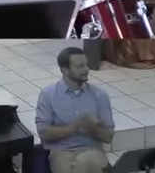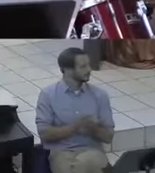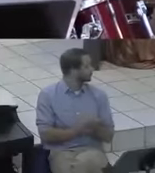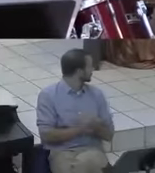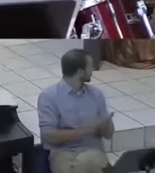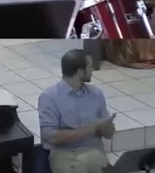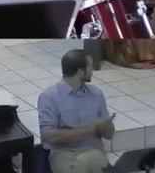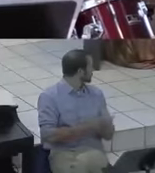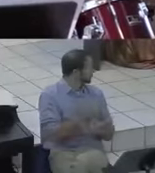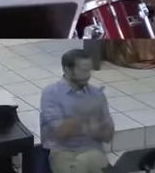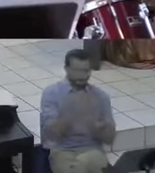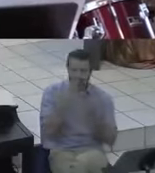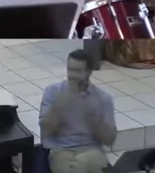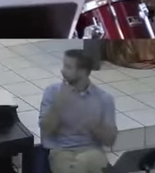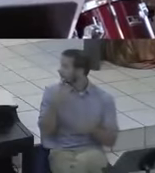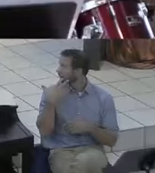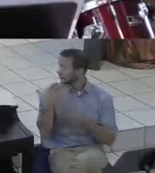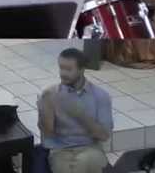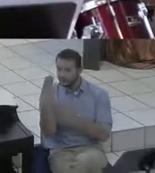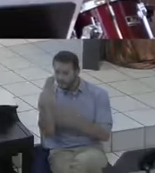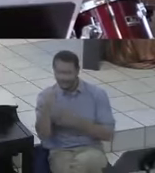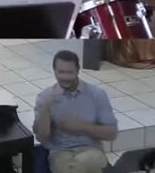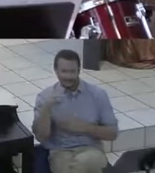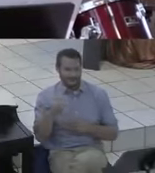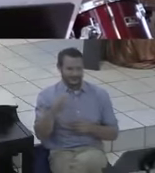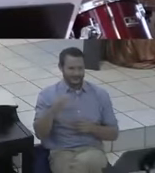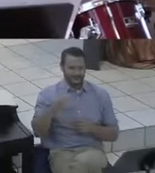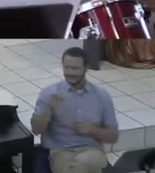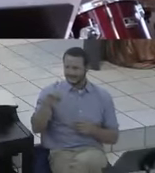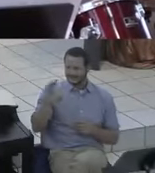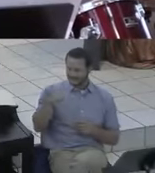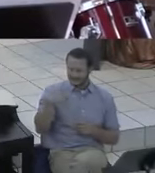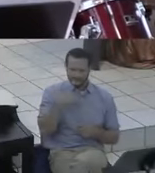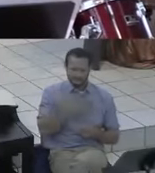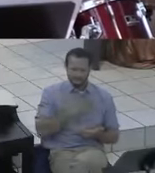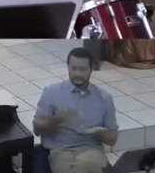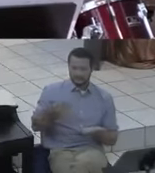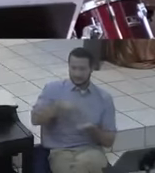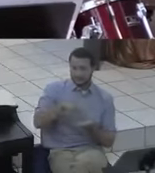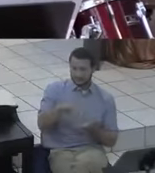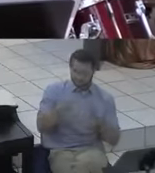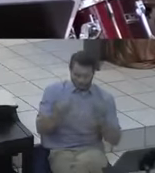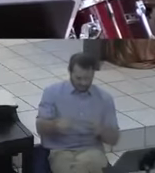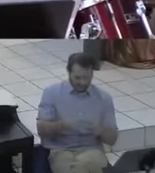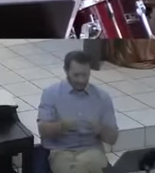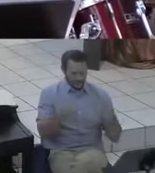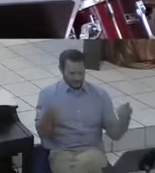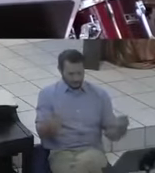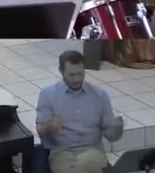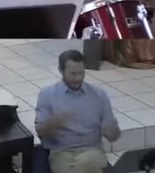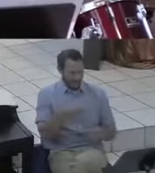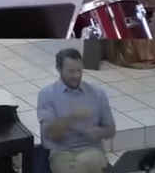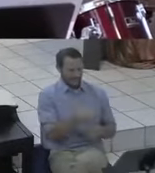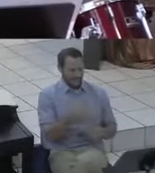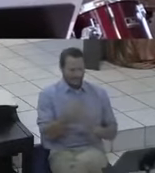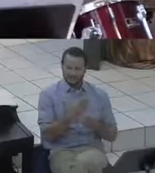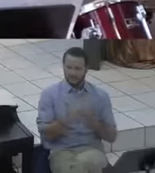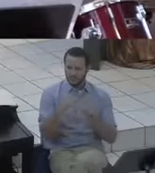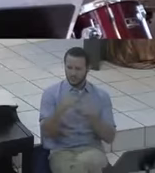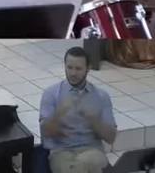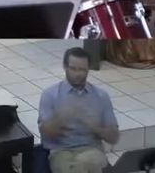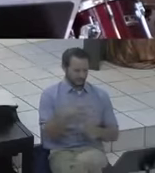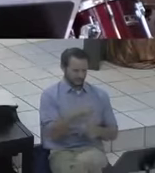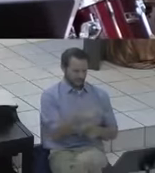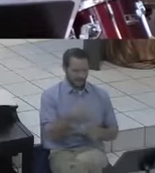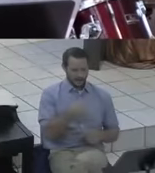Thank you, Bill. Good morning, MCCDC. Please rise as you're able. Take out your worship folder. There's some words to a song in there